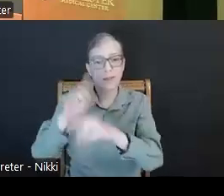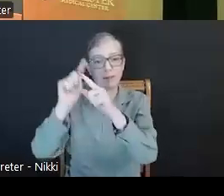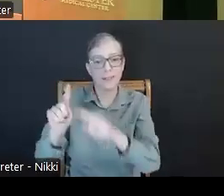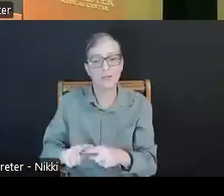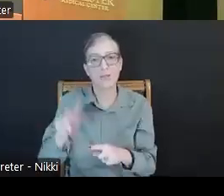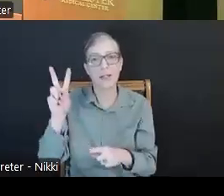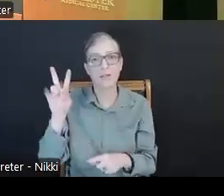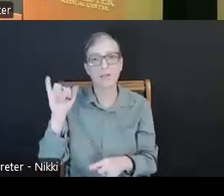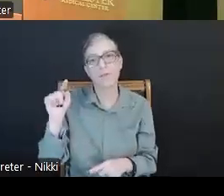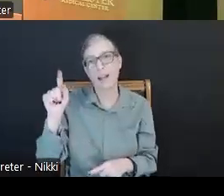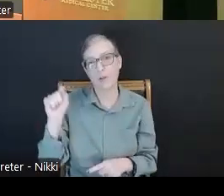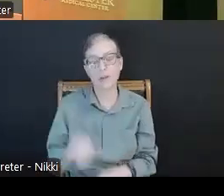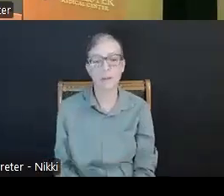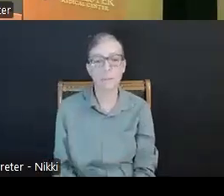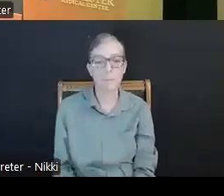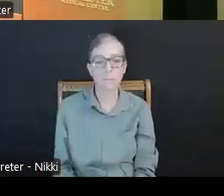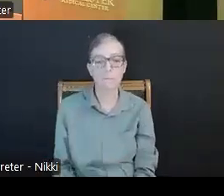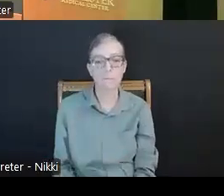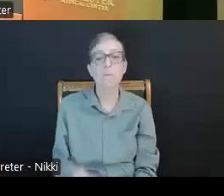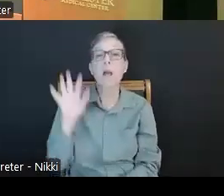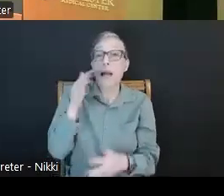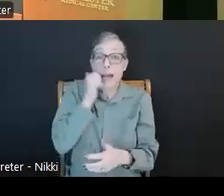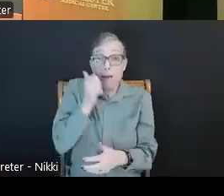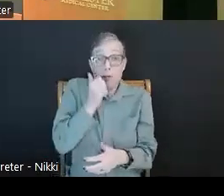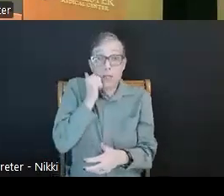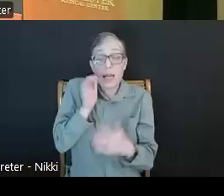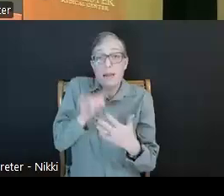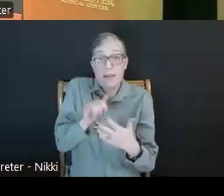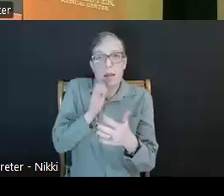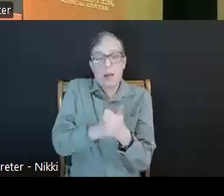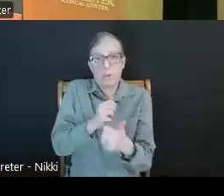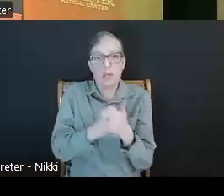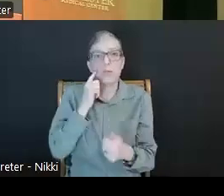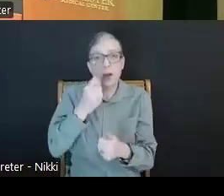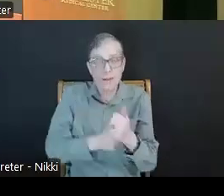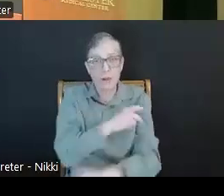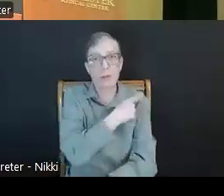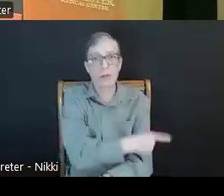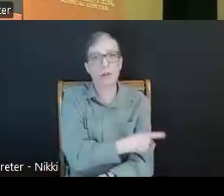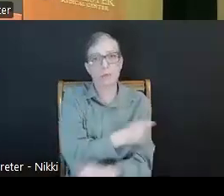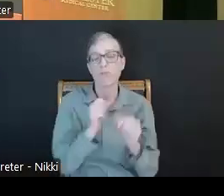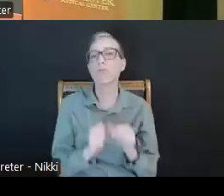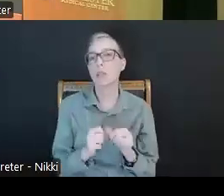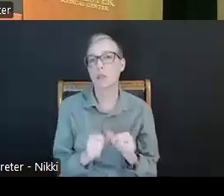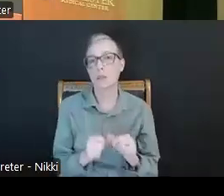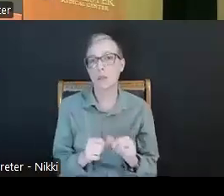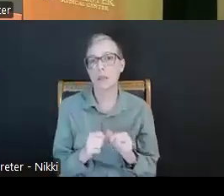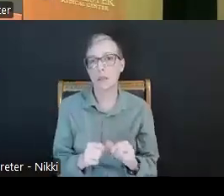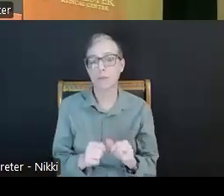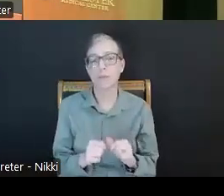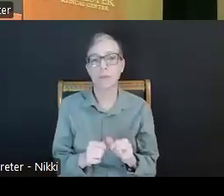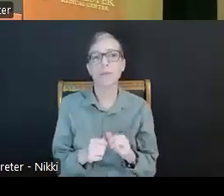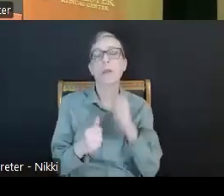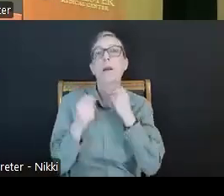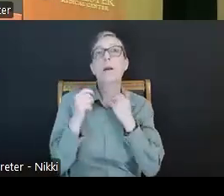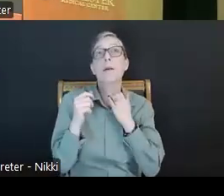every day for every patient in Geisinger on an ongoing basis, which means that we have for